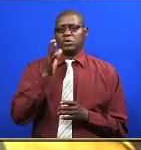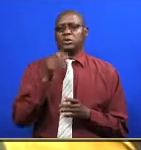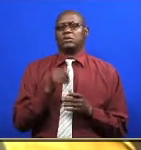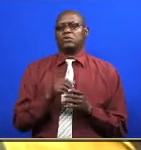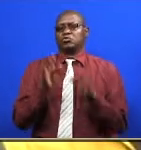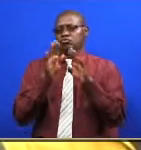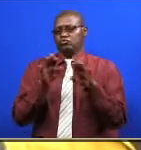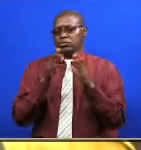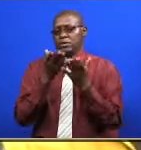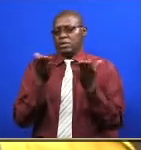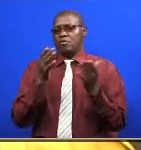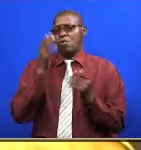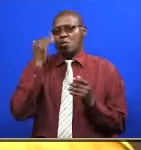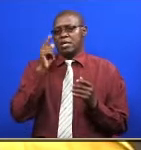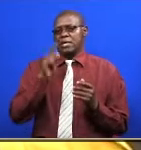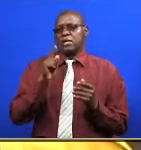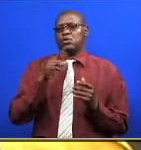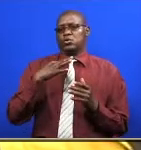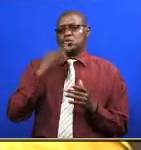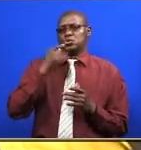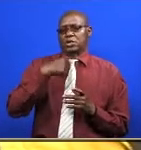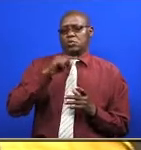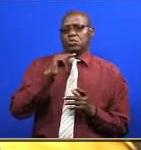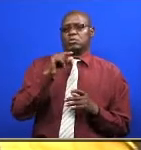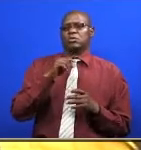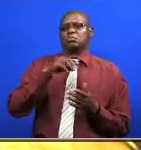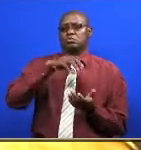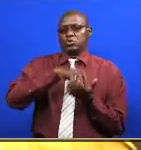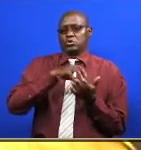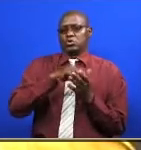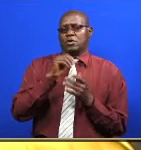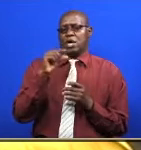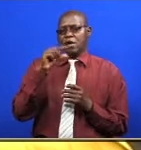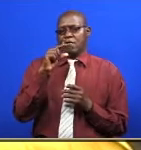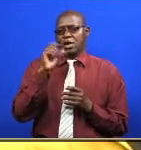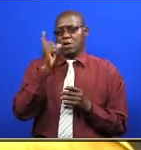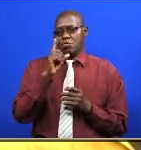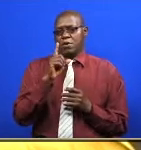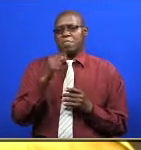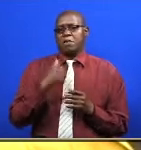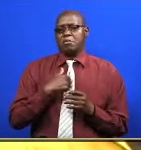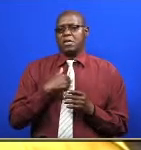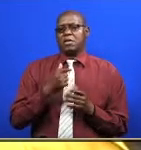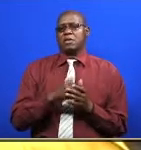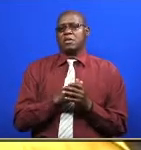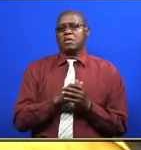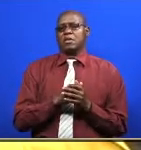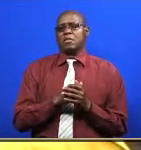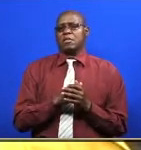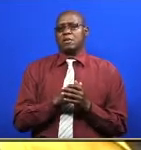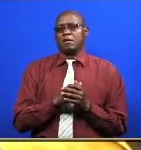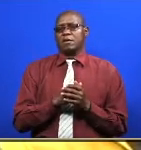why they need to choose us for the position of governor of Nairobi. I am not one to chest thump or to be